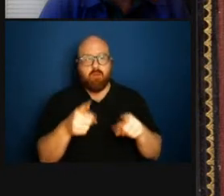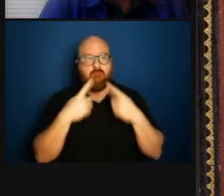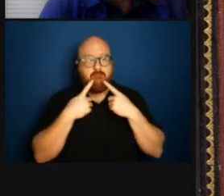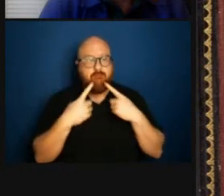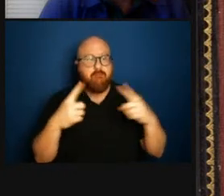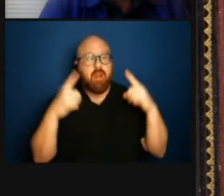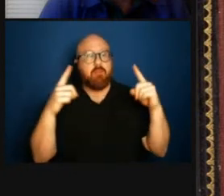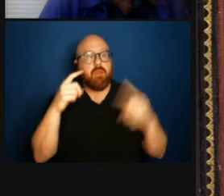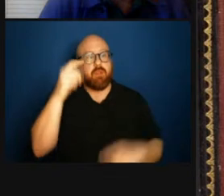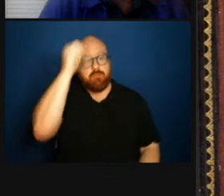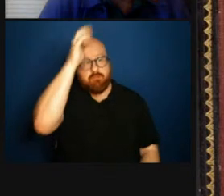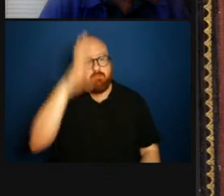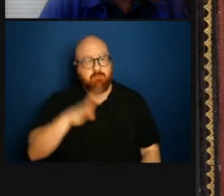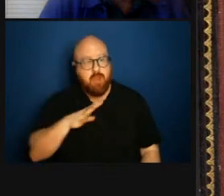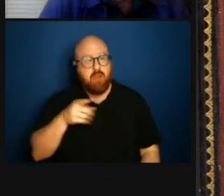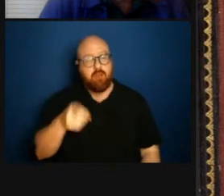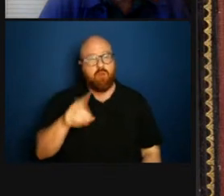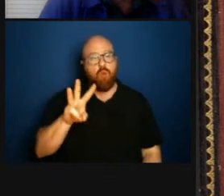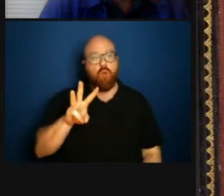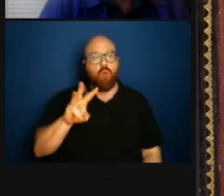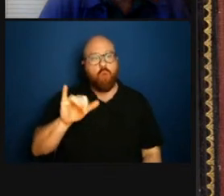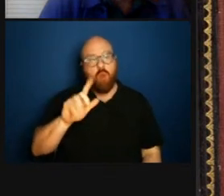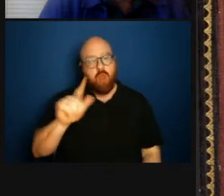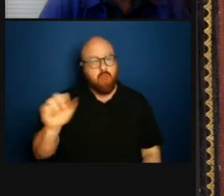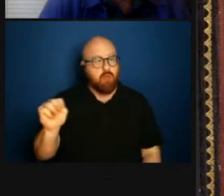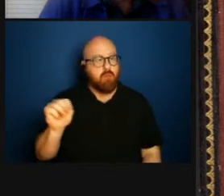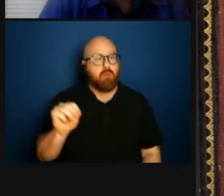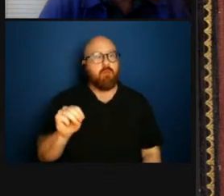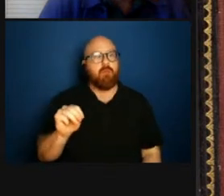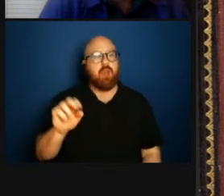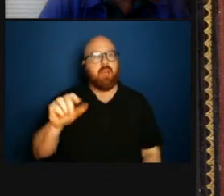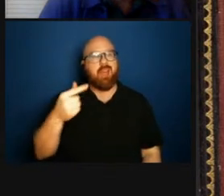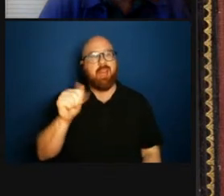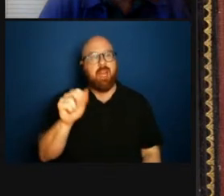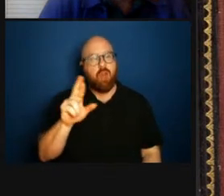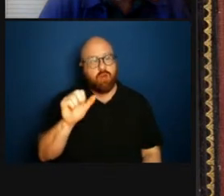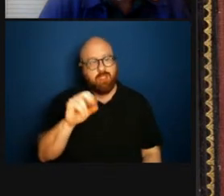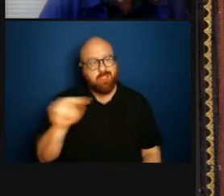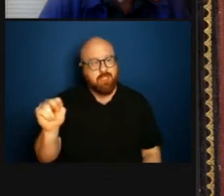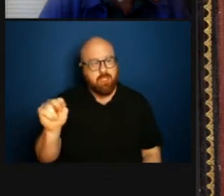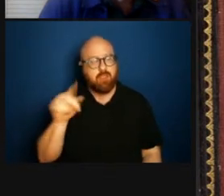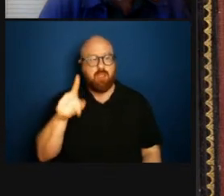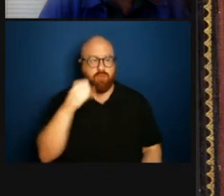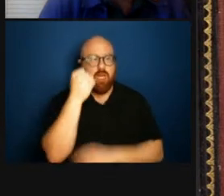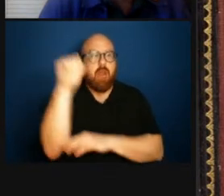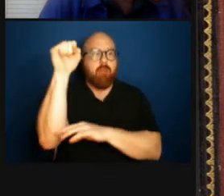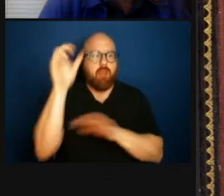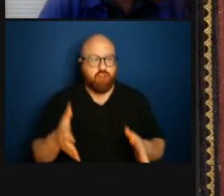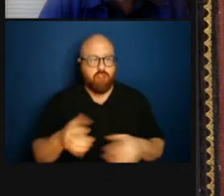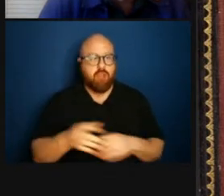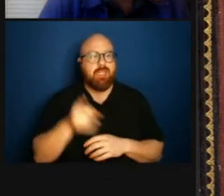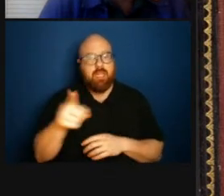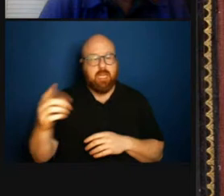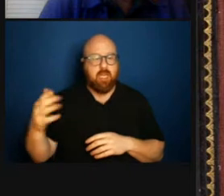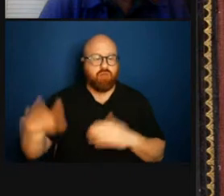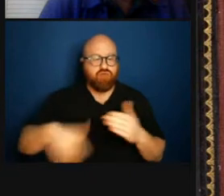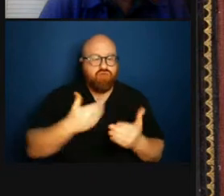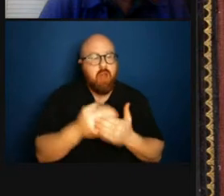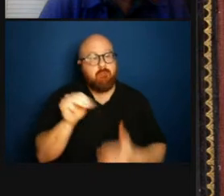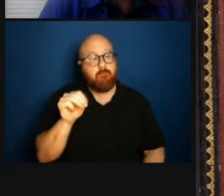name of William Lloyd Garrison. He came to Maryland to find out about a more southern state